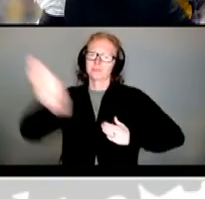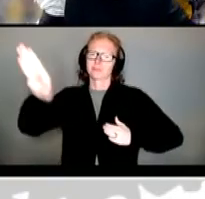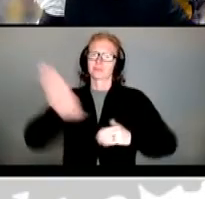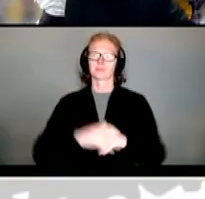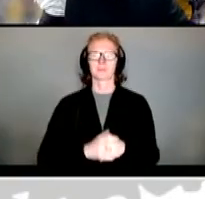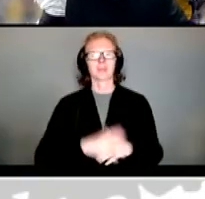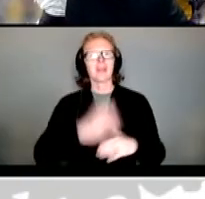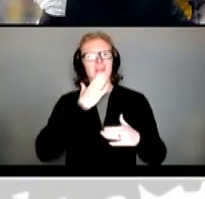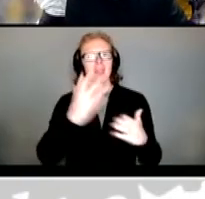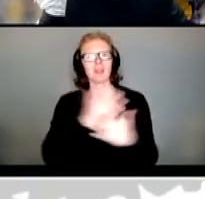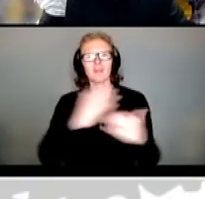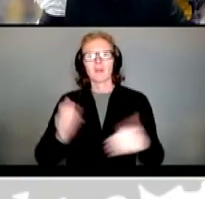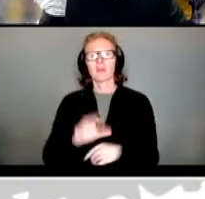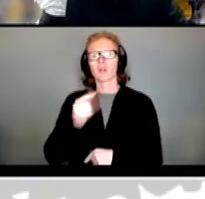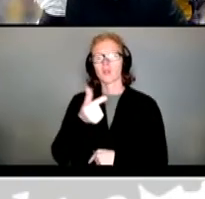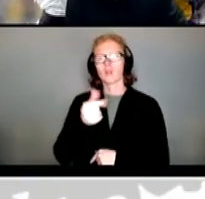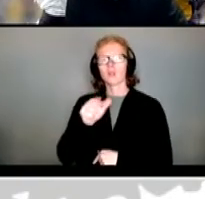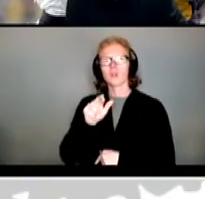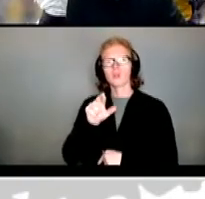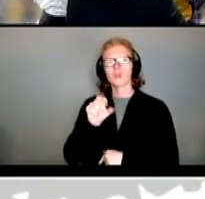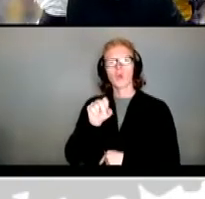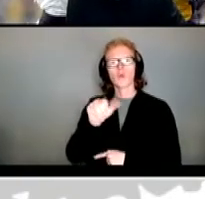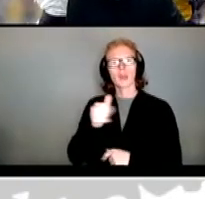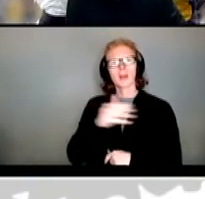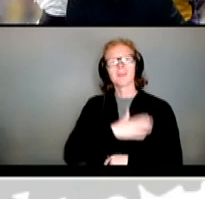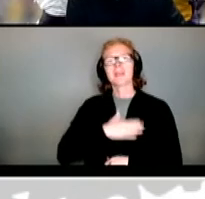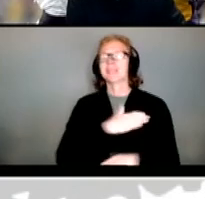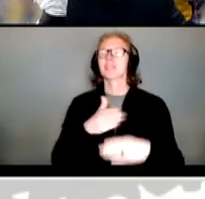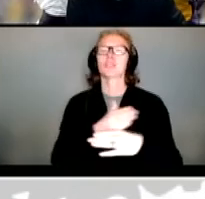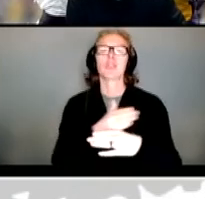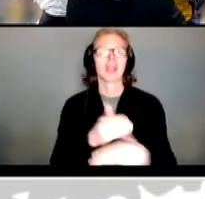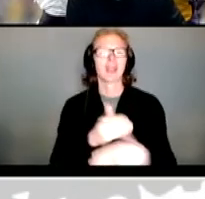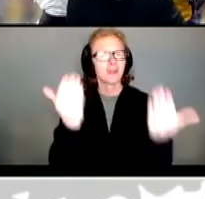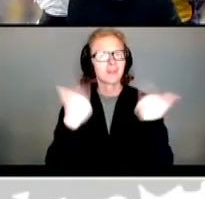much. Gloria, I see your hand up. Please share.